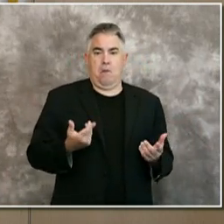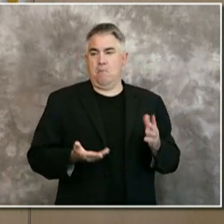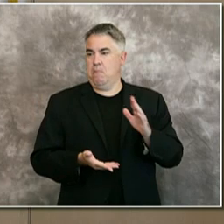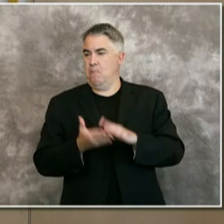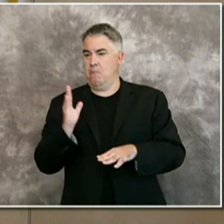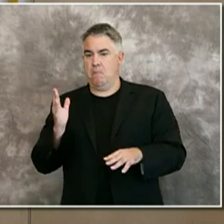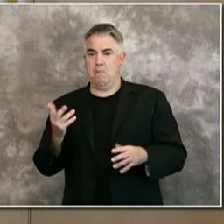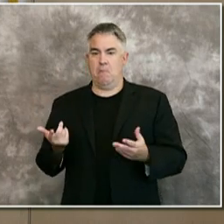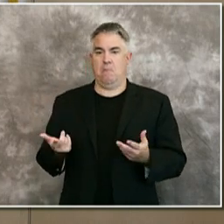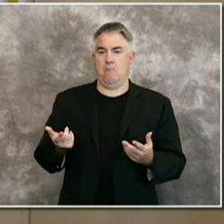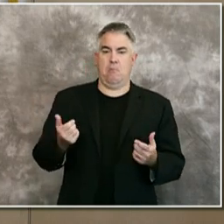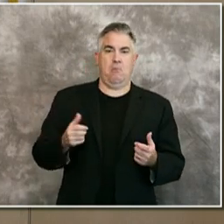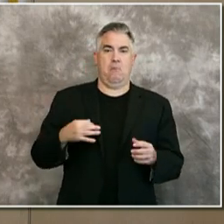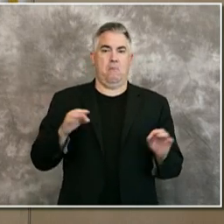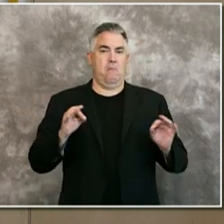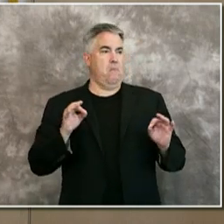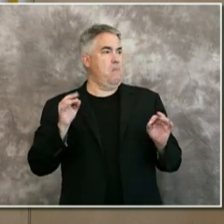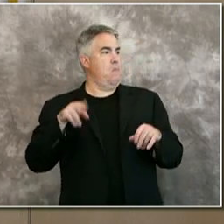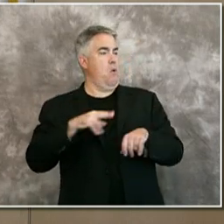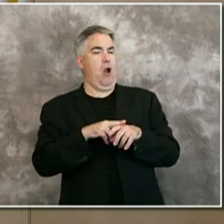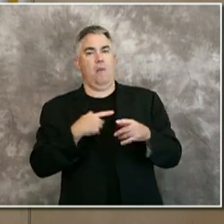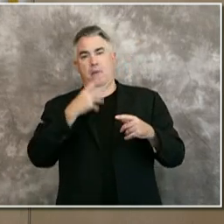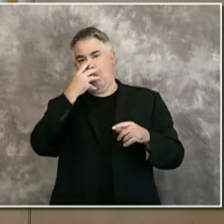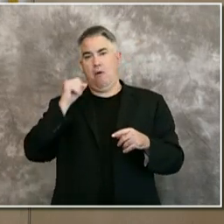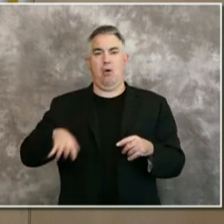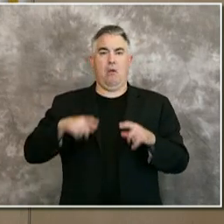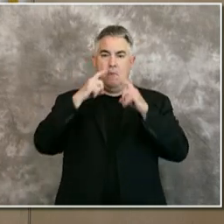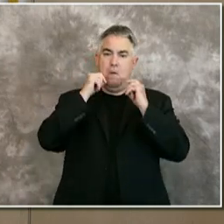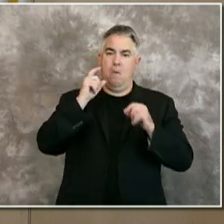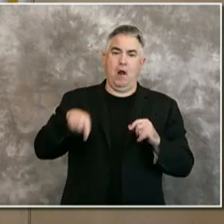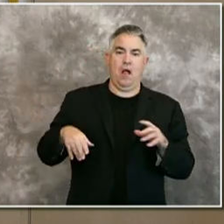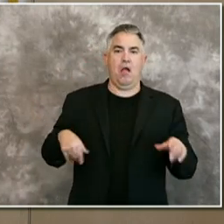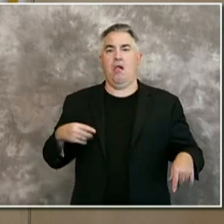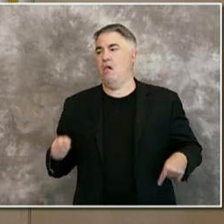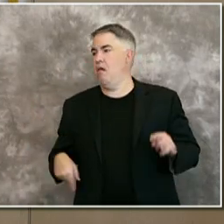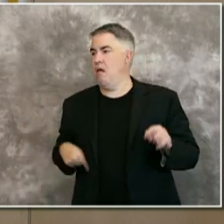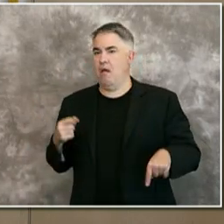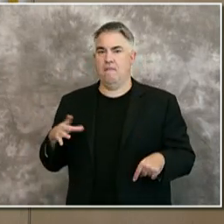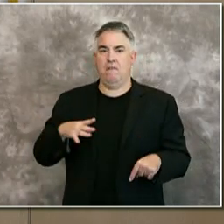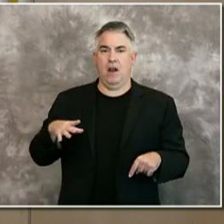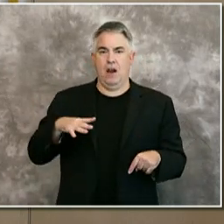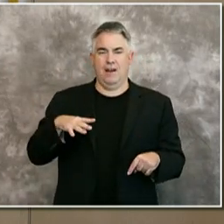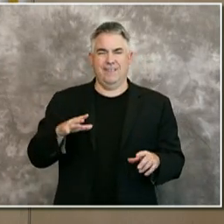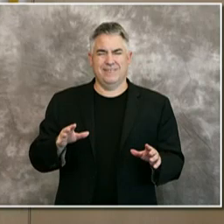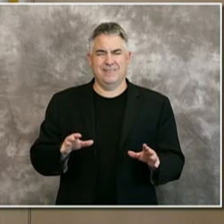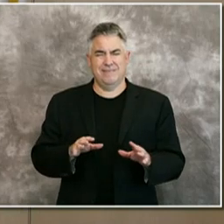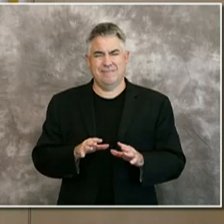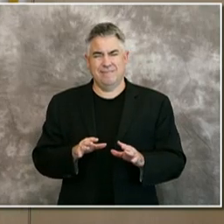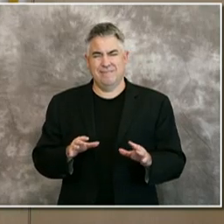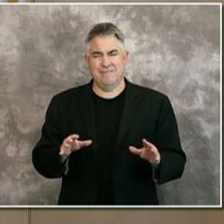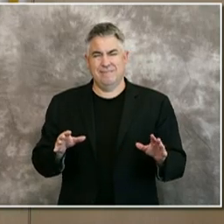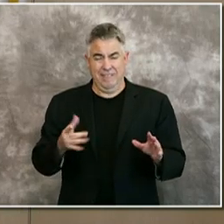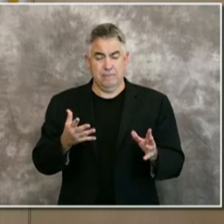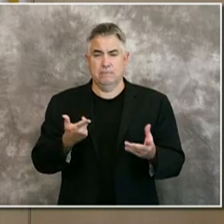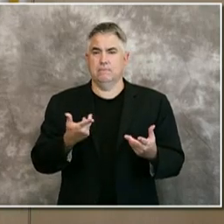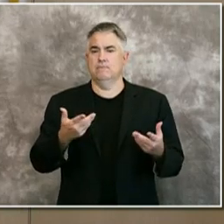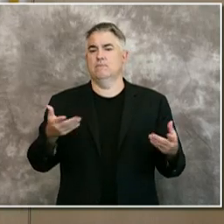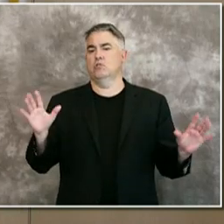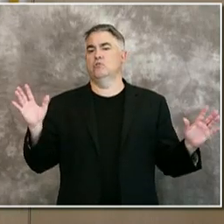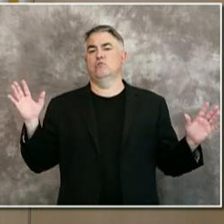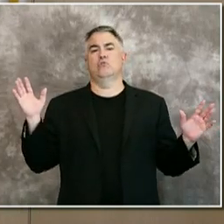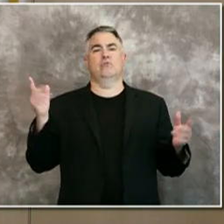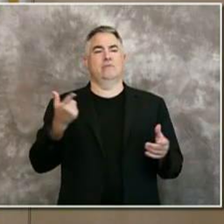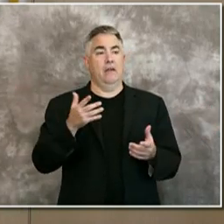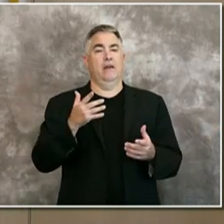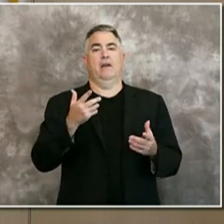through life as they did before COVID-19, not wearing facial coverings, not social distancing. And when you do that,